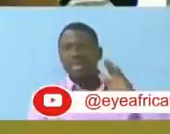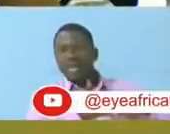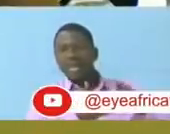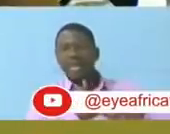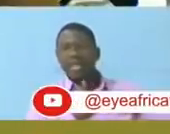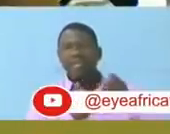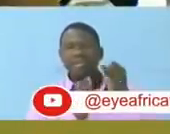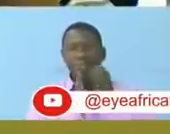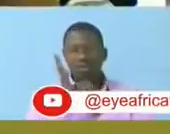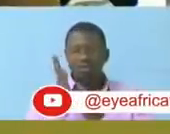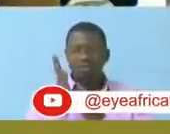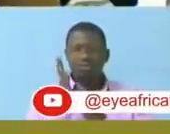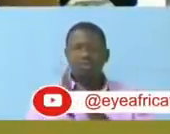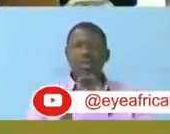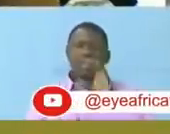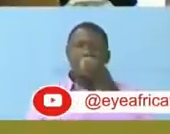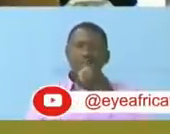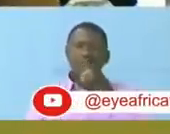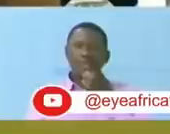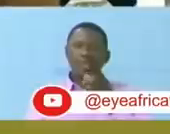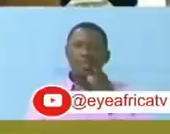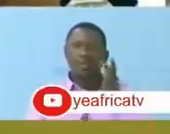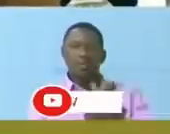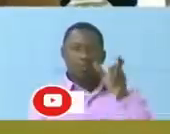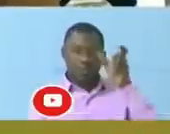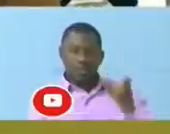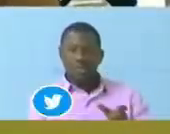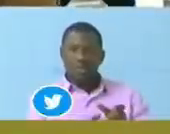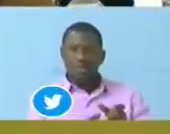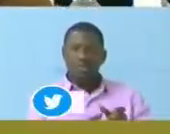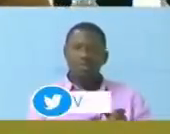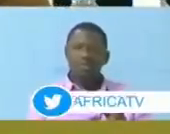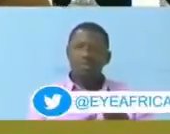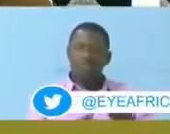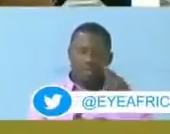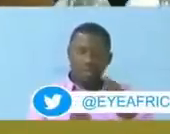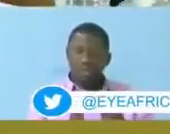mention a list that he gave to Jame of